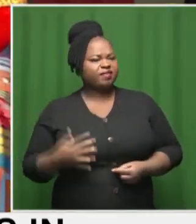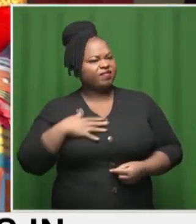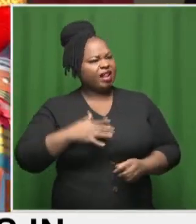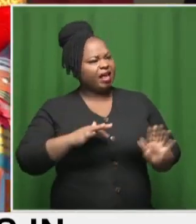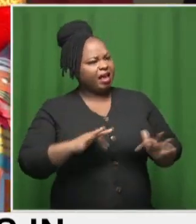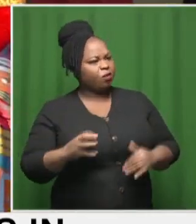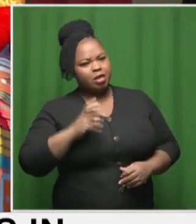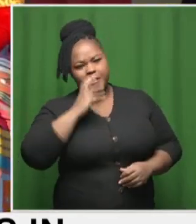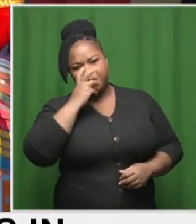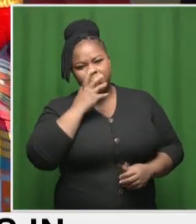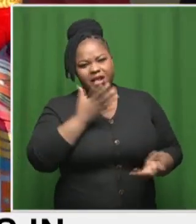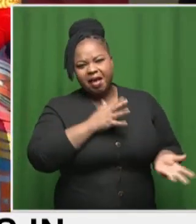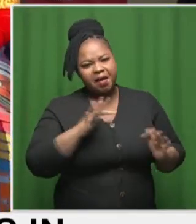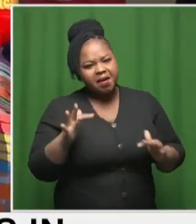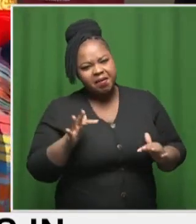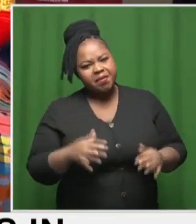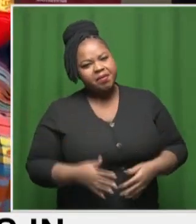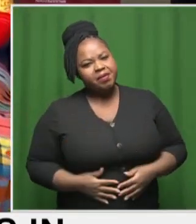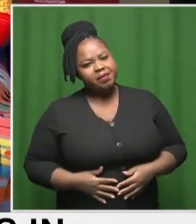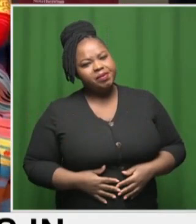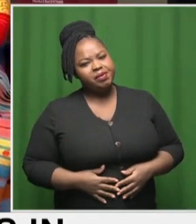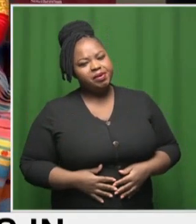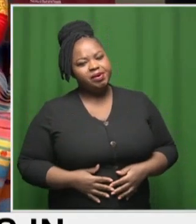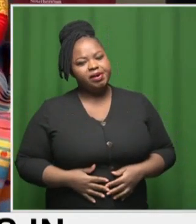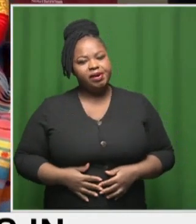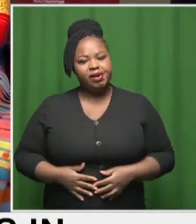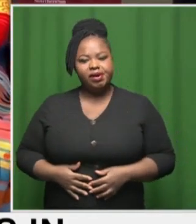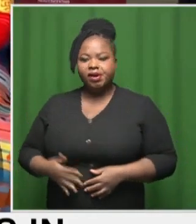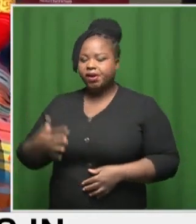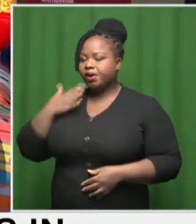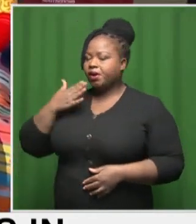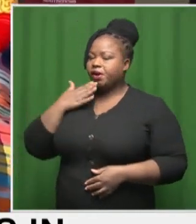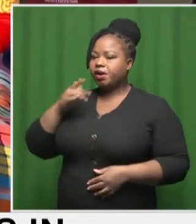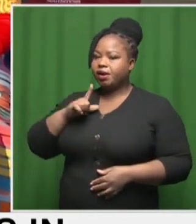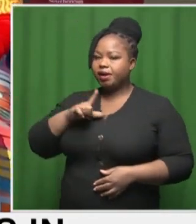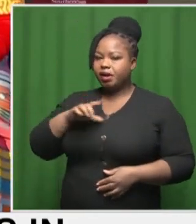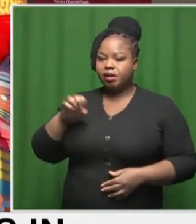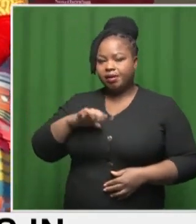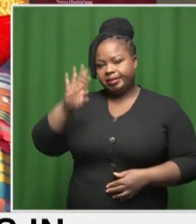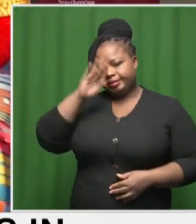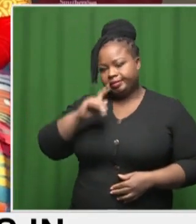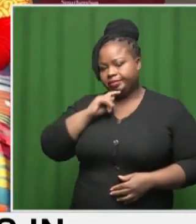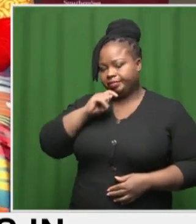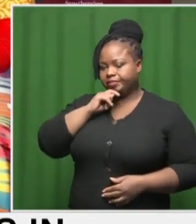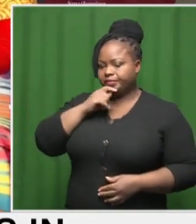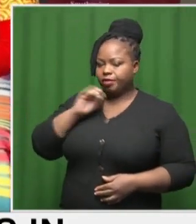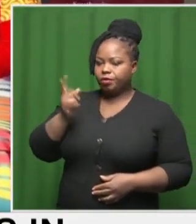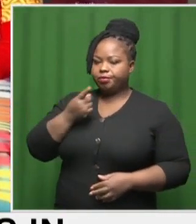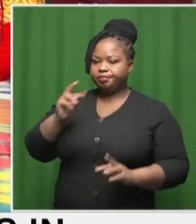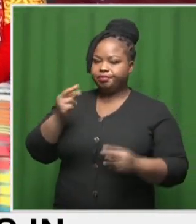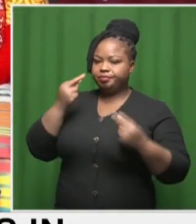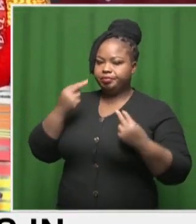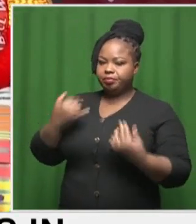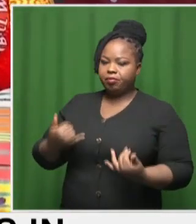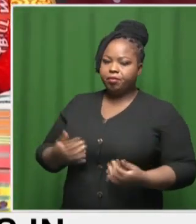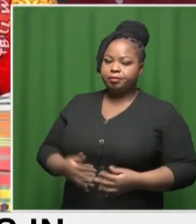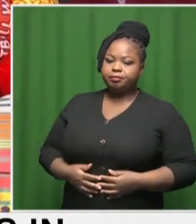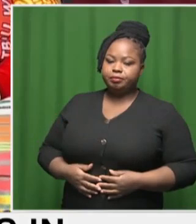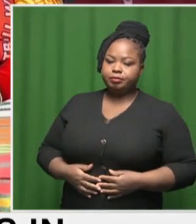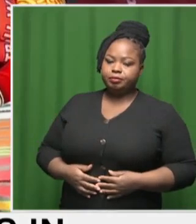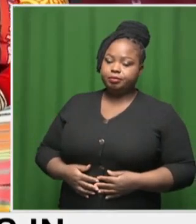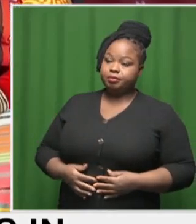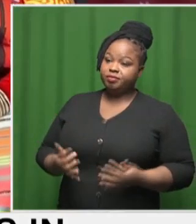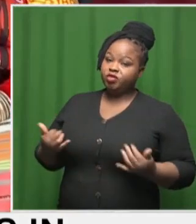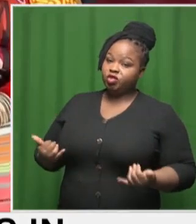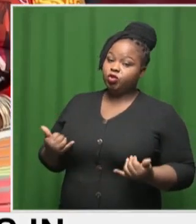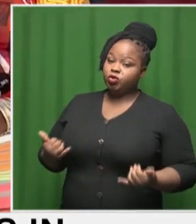mood around netball? Has it changed? Thanks so much, Leanne, and good morning to the viewers at home. Look,